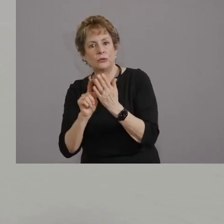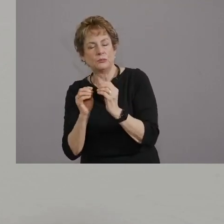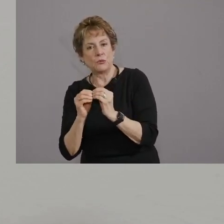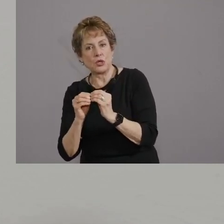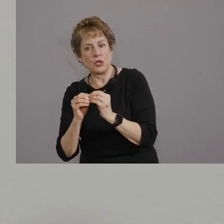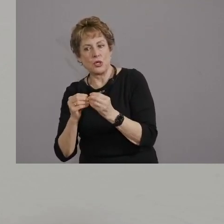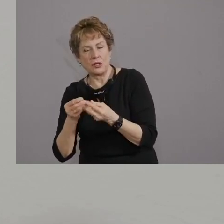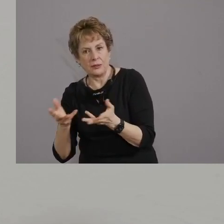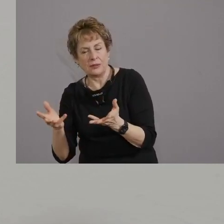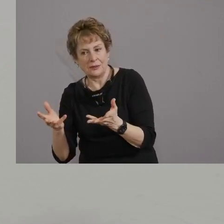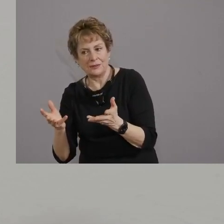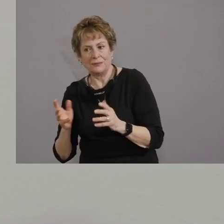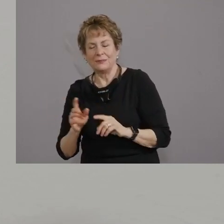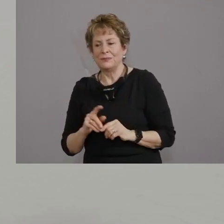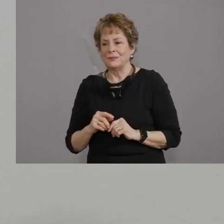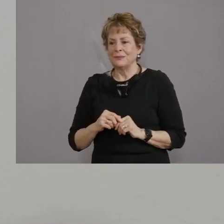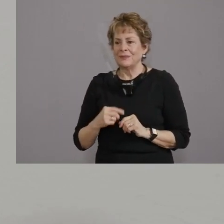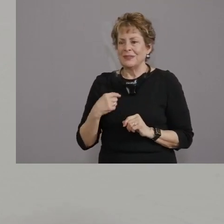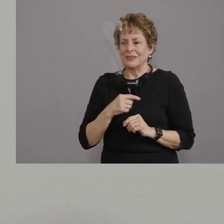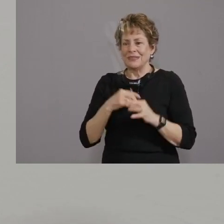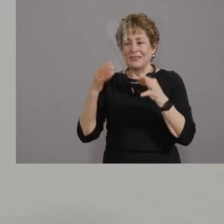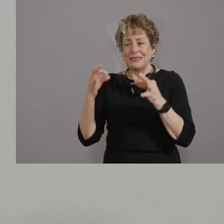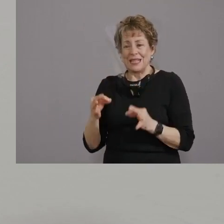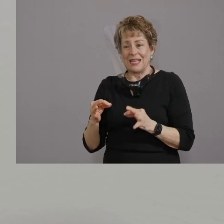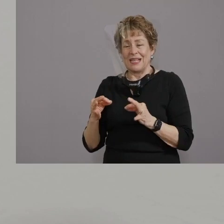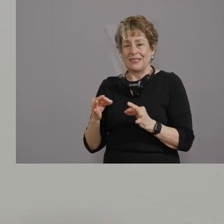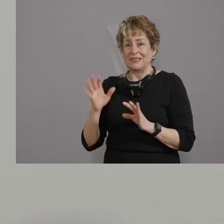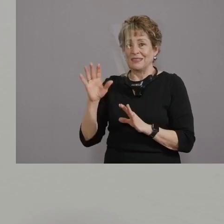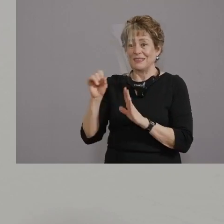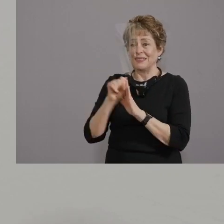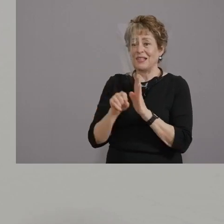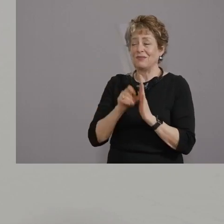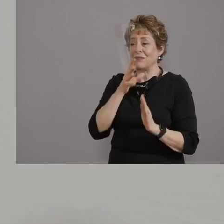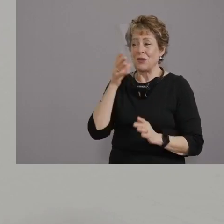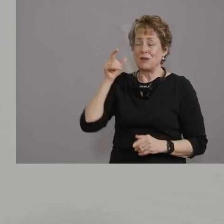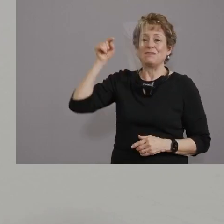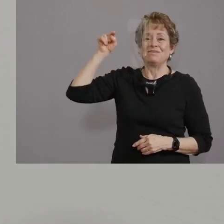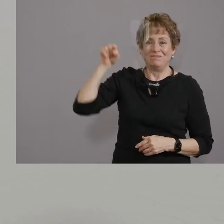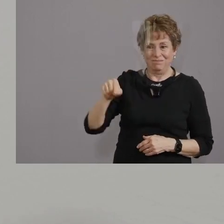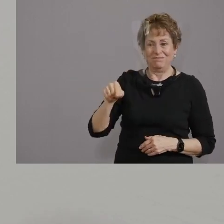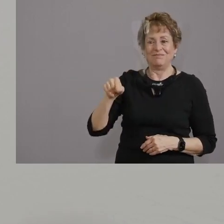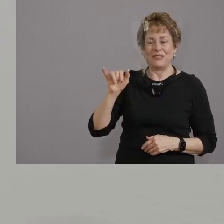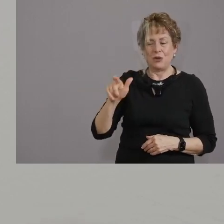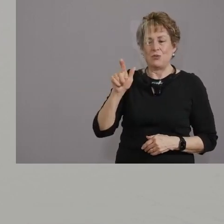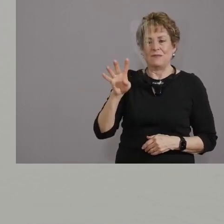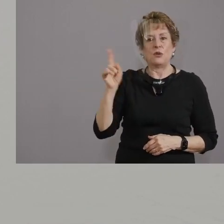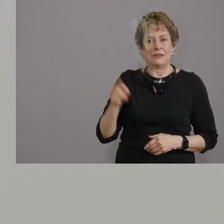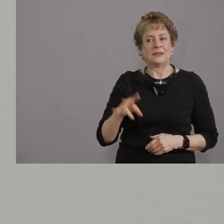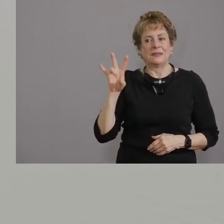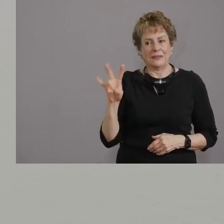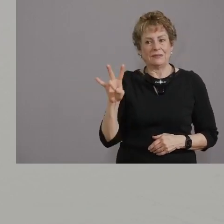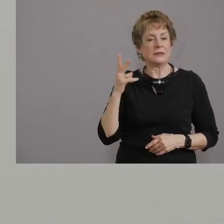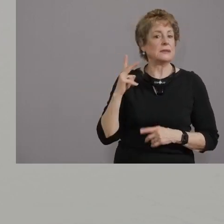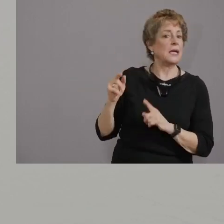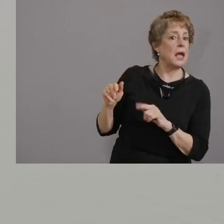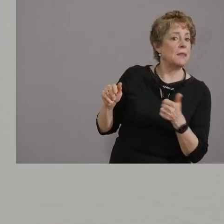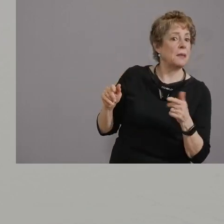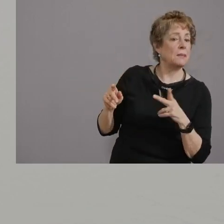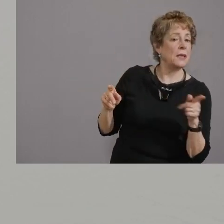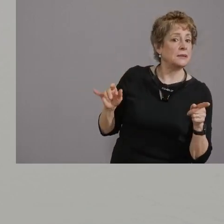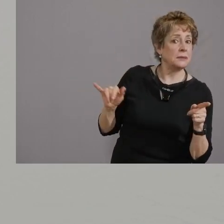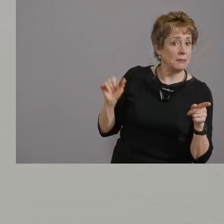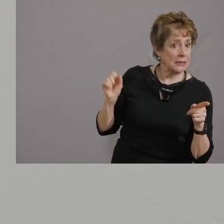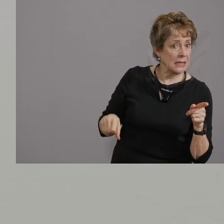a site that can be replicated in other areas. And so we're looking at where we can deploy that as well